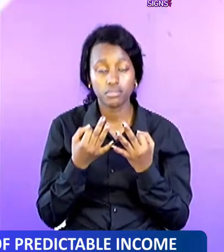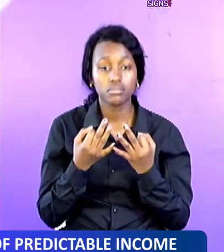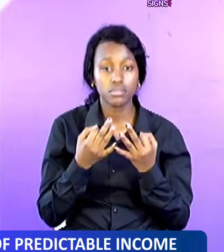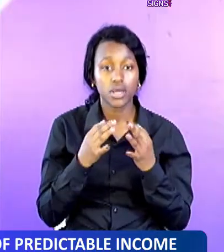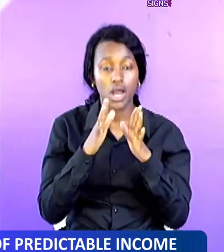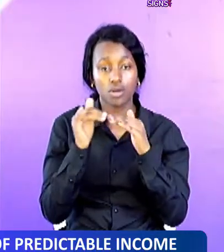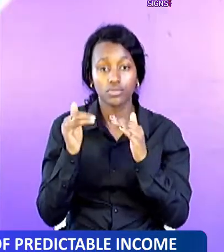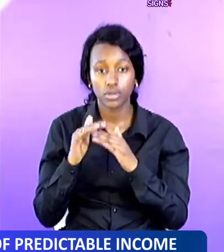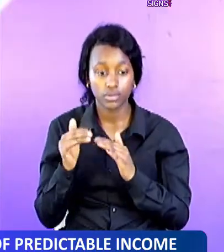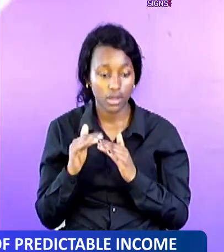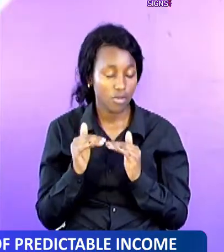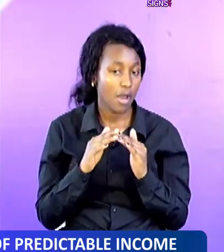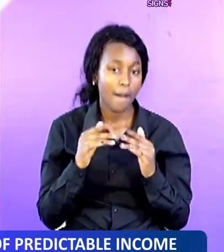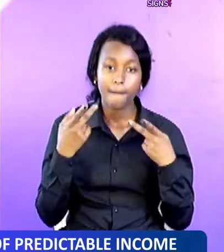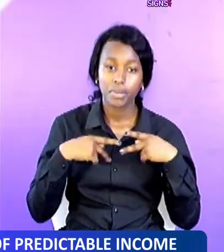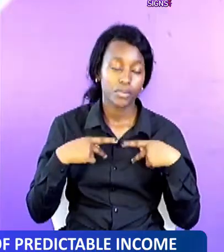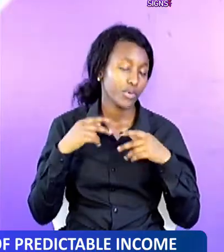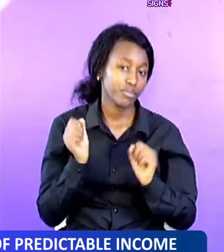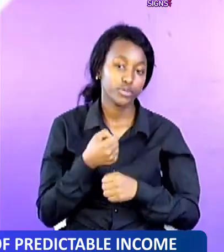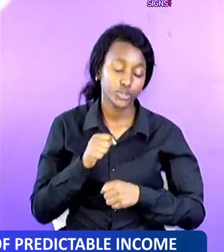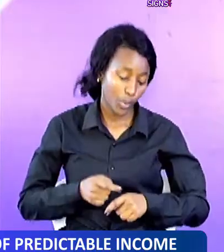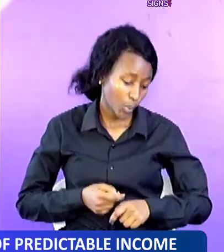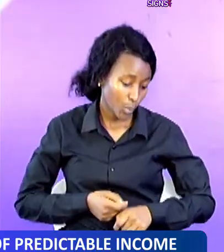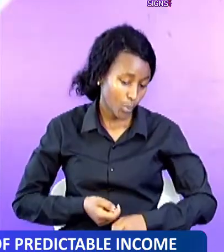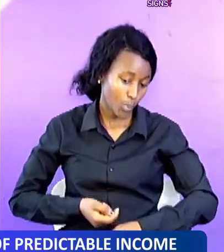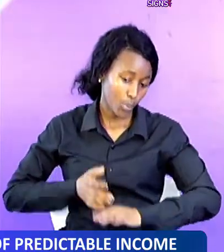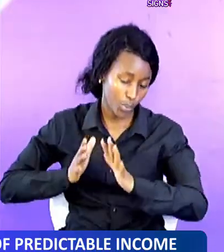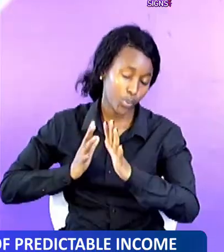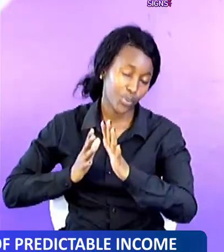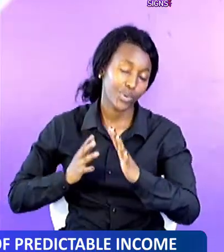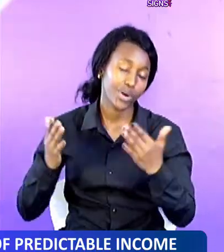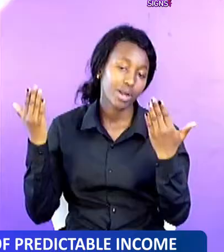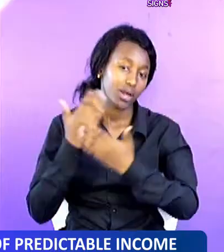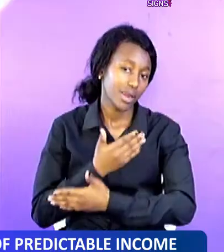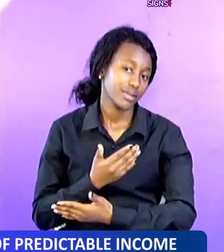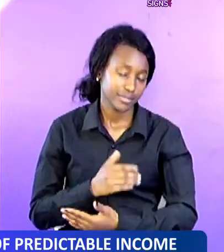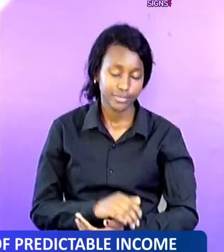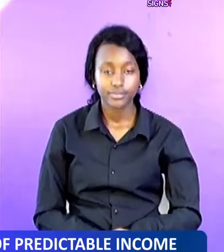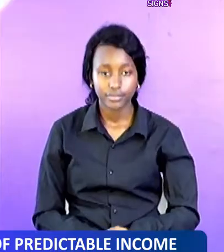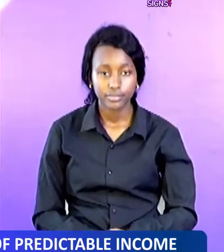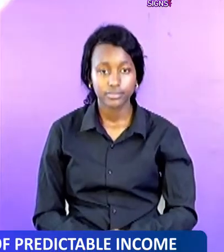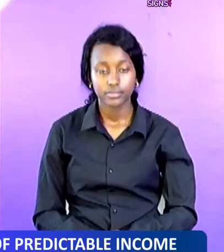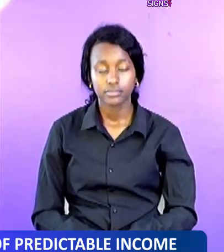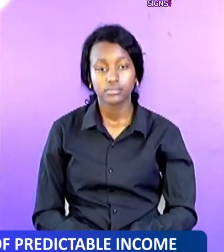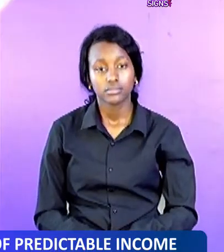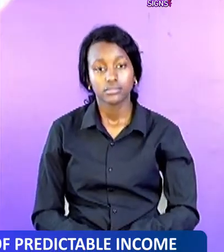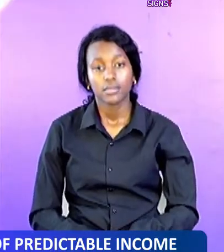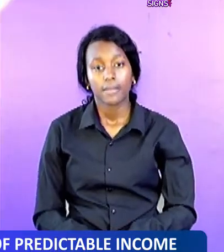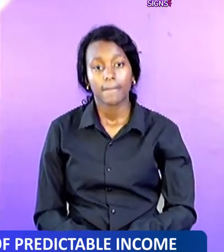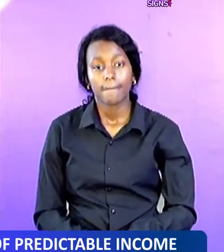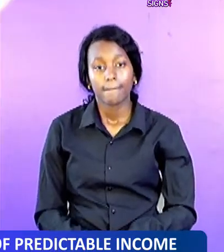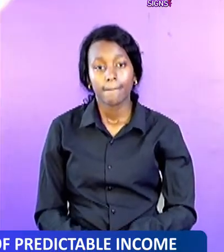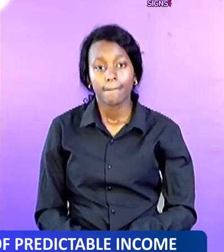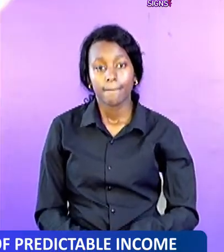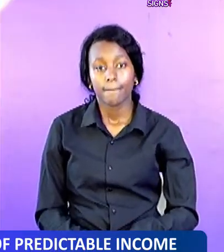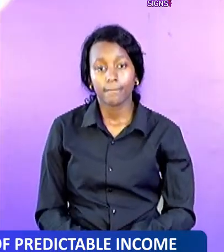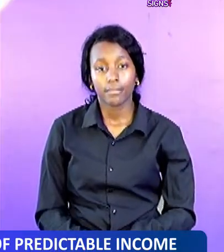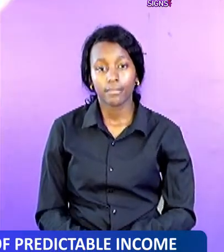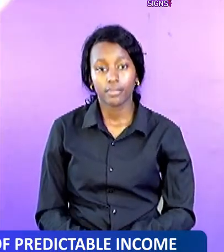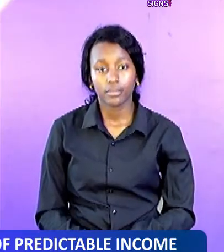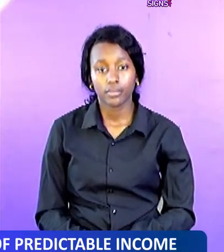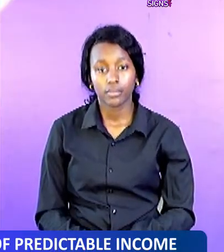that a family will take off in the middle of the night. Interesting. Now, as you were